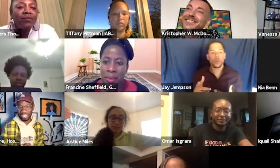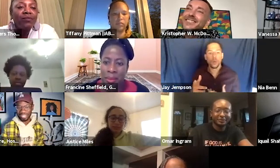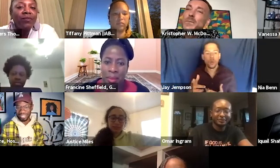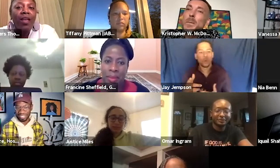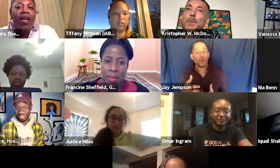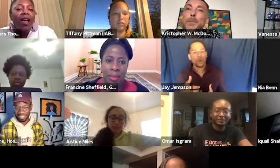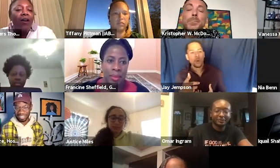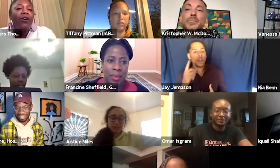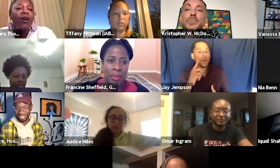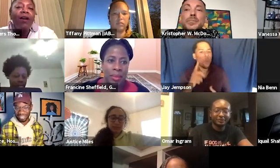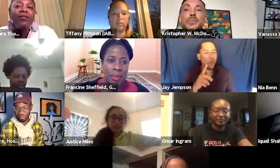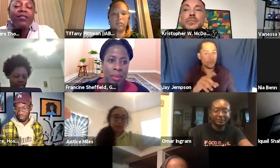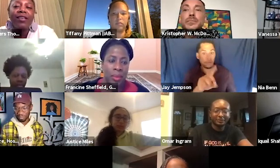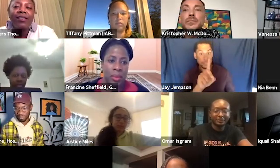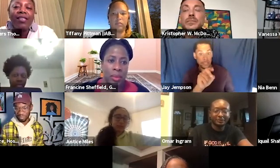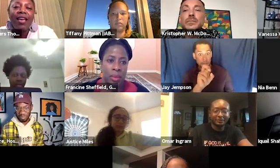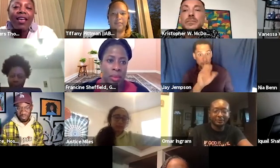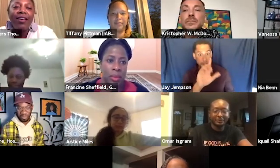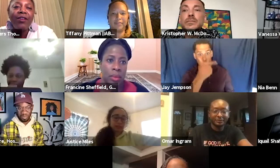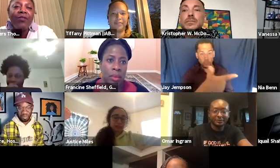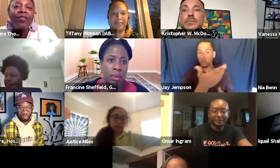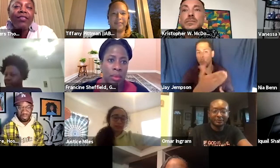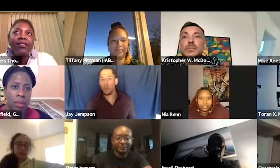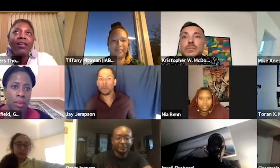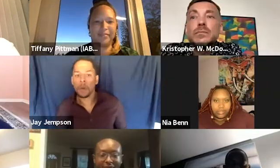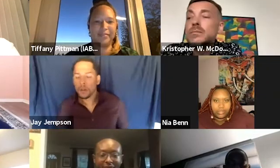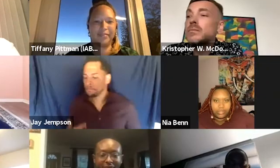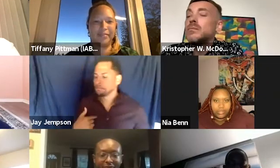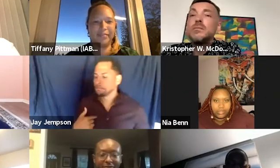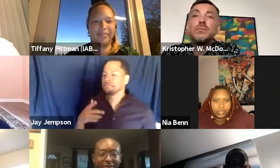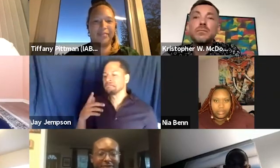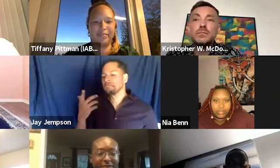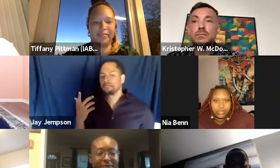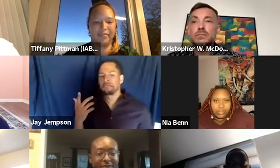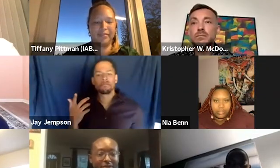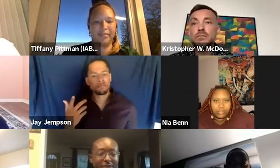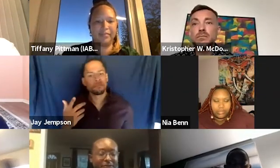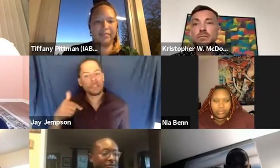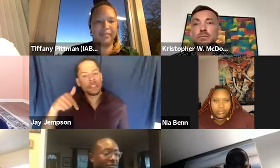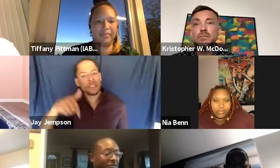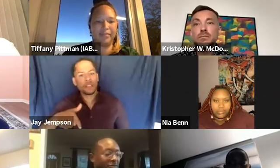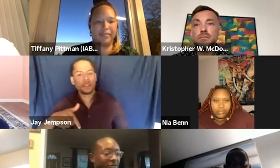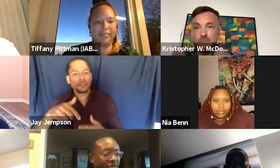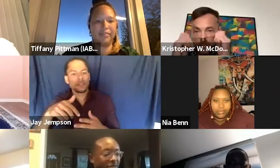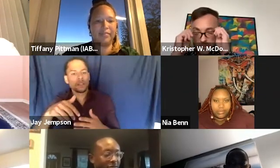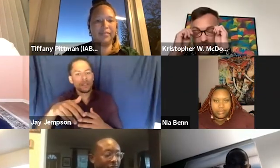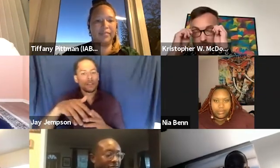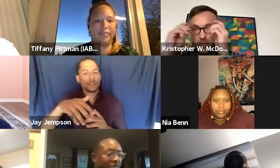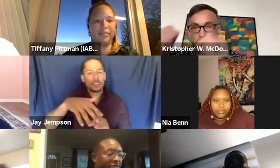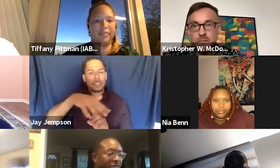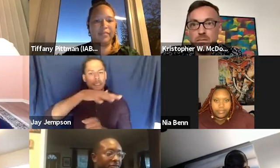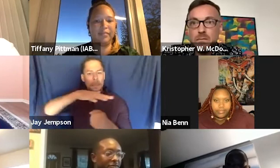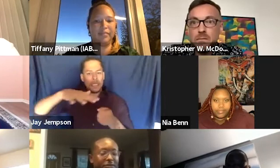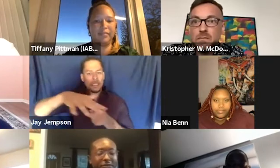ahead. Oh no, I was just gonna say, you know, this space is